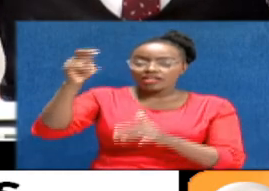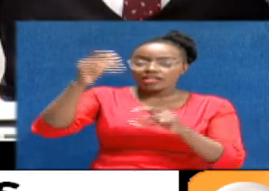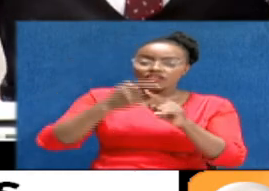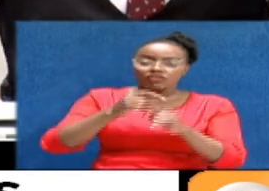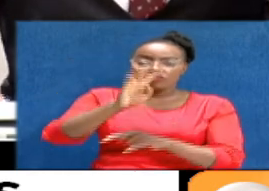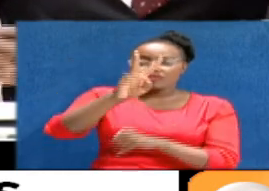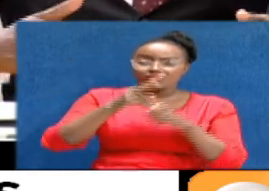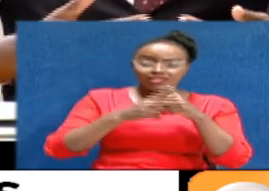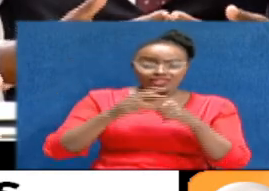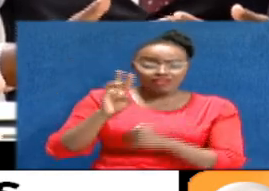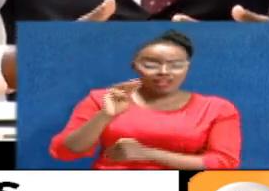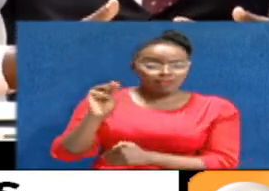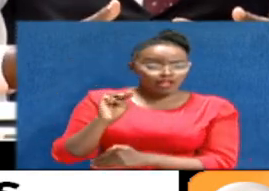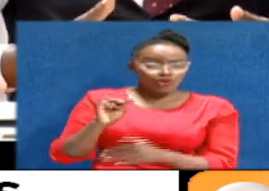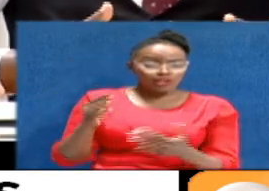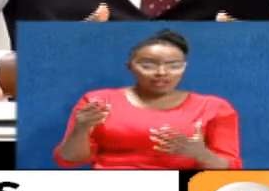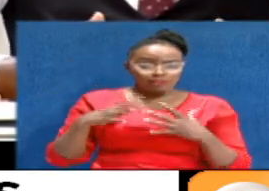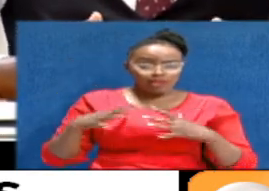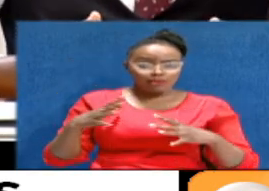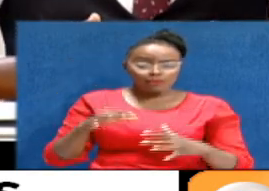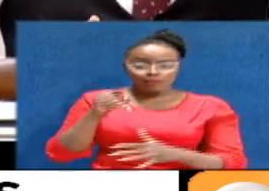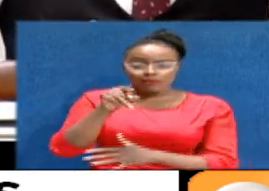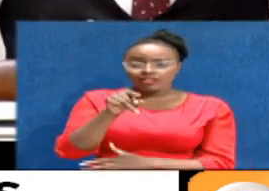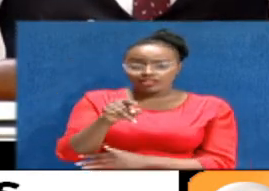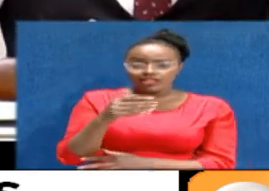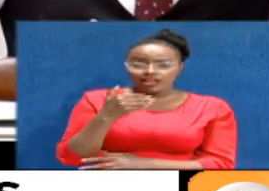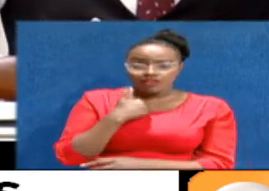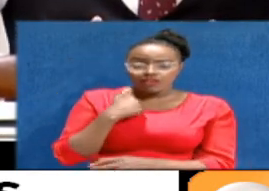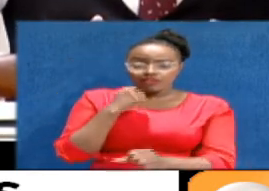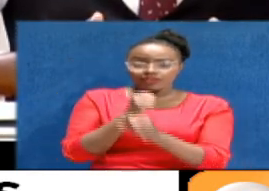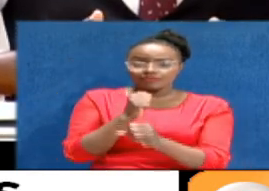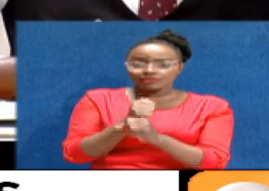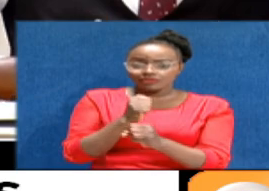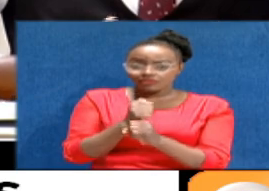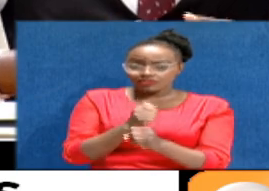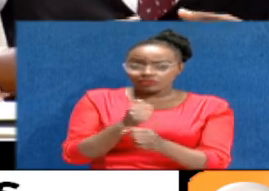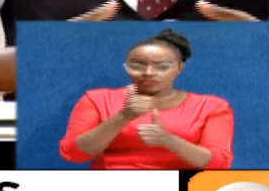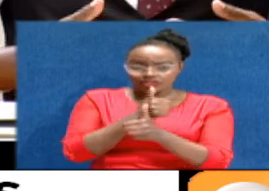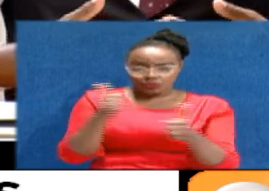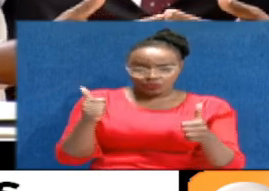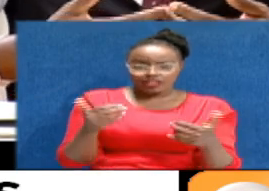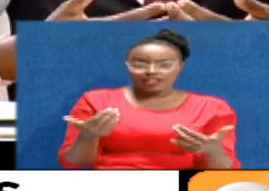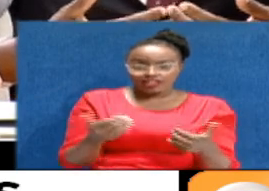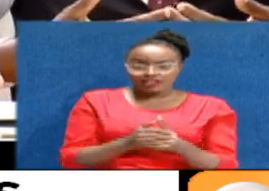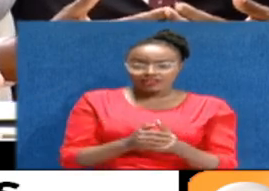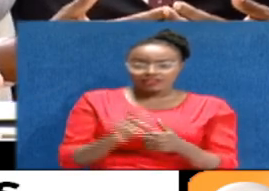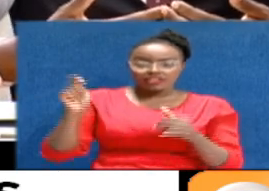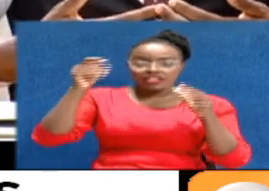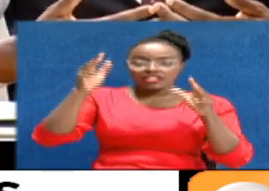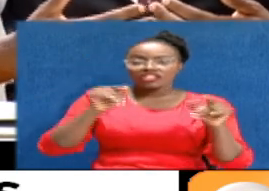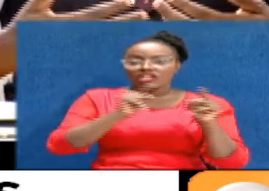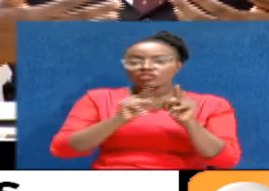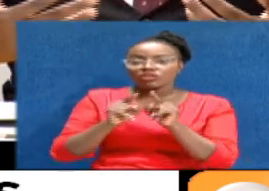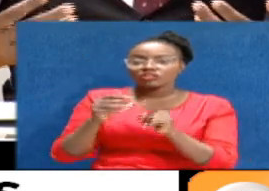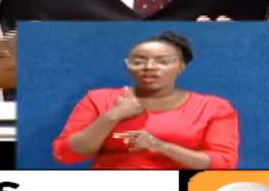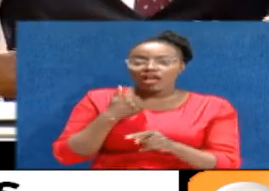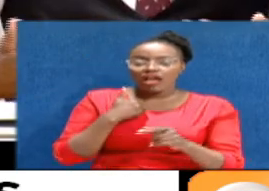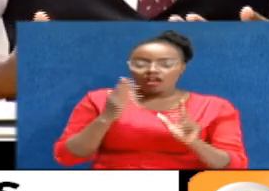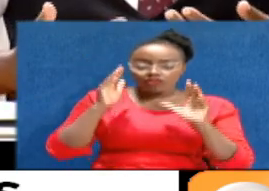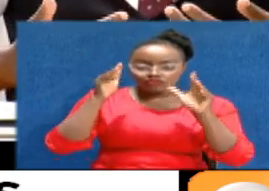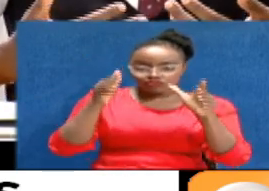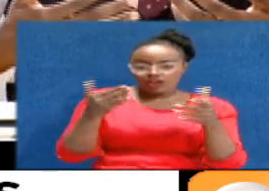of 47 million. And that really worked well. Kenyans have also gotten into